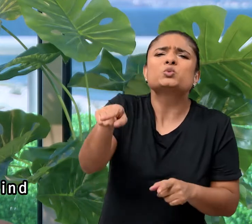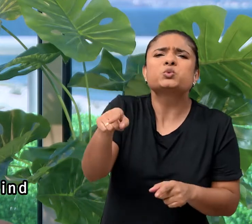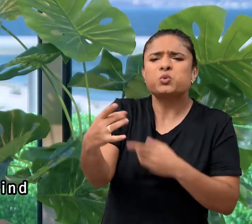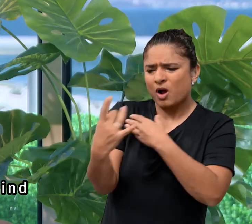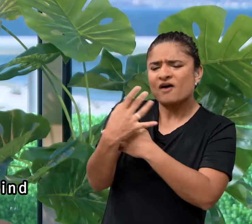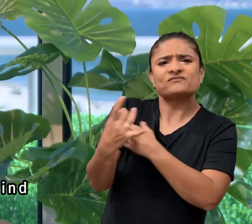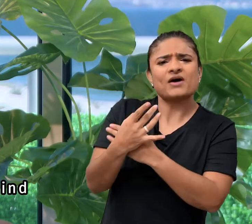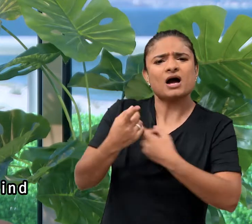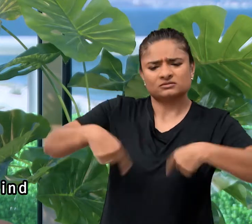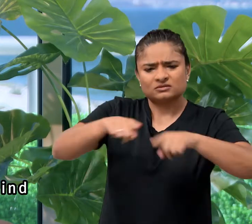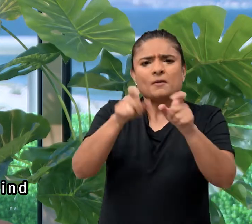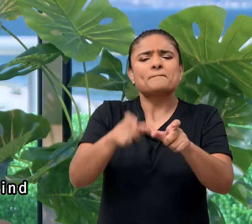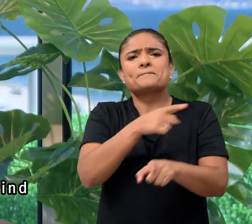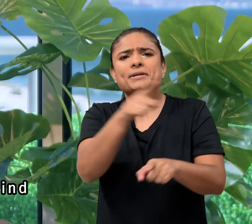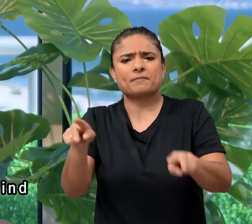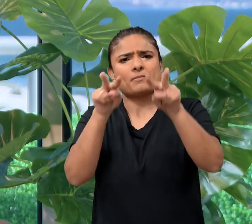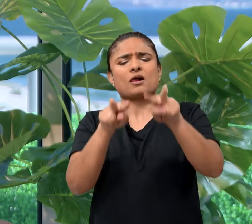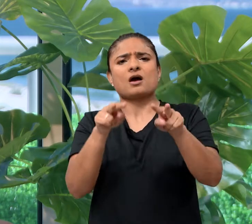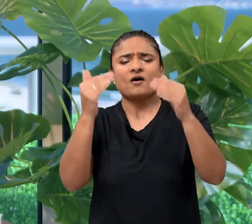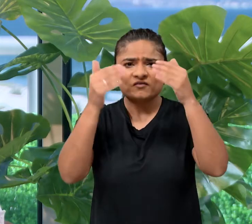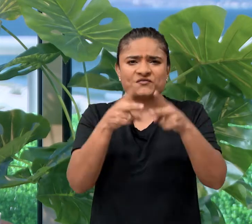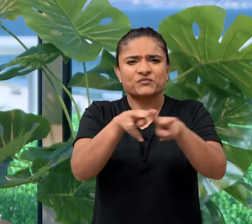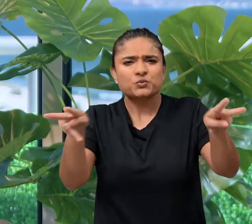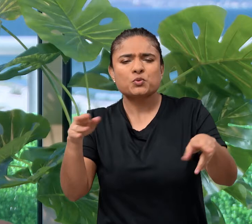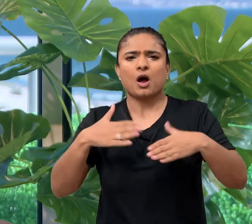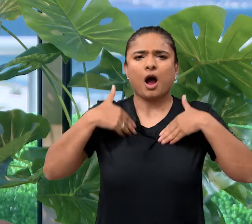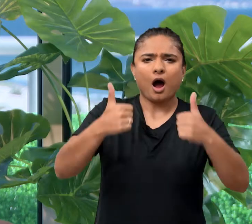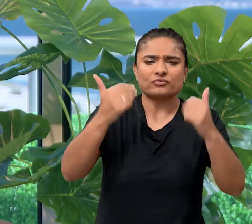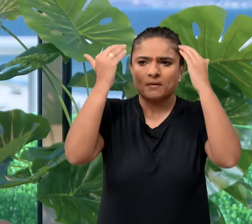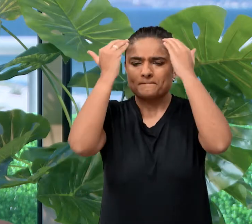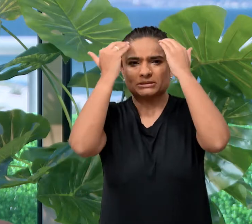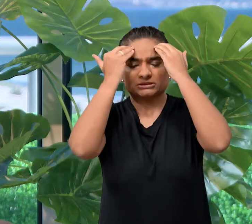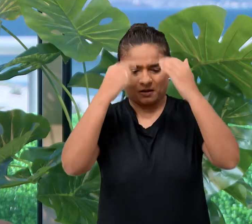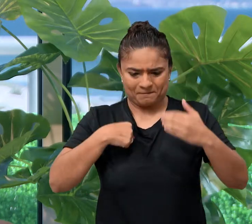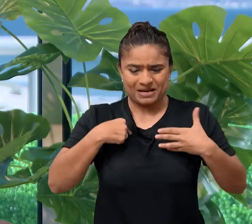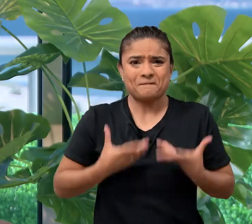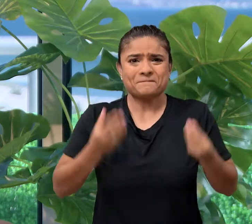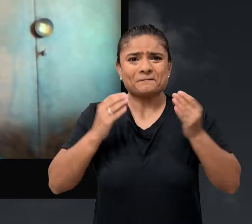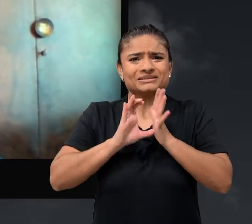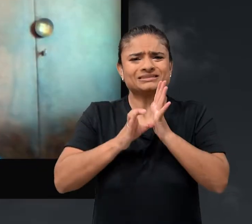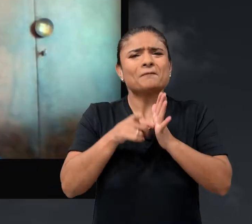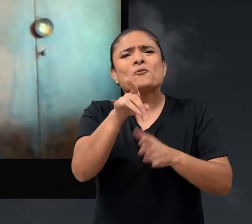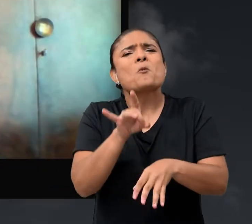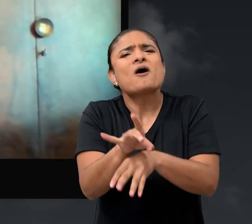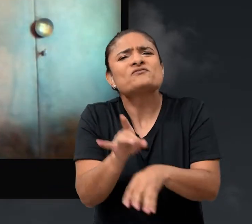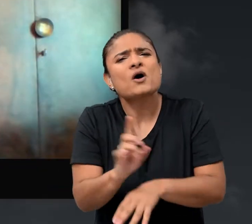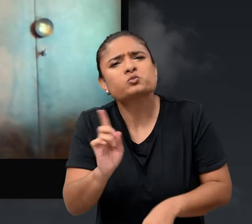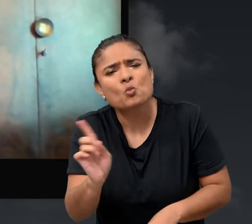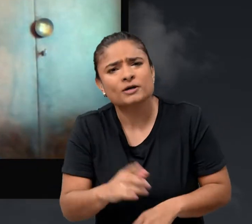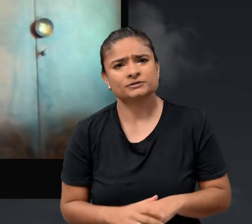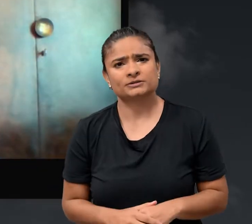give in order to build a healthy frame of mind when you have a newly acquired a disability? So that's a difficult